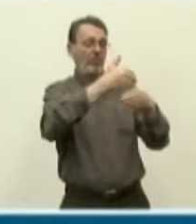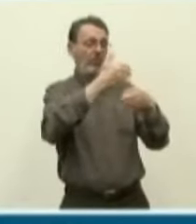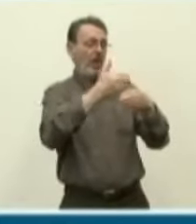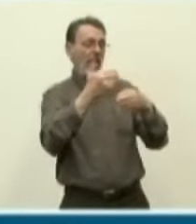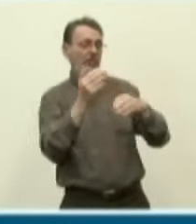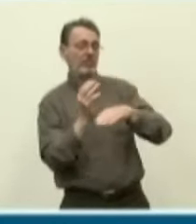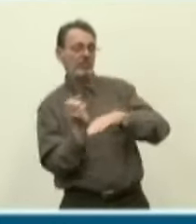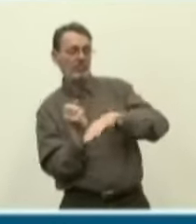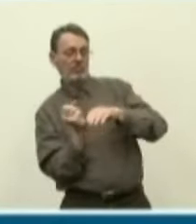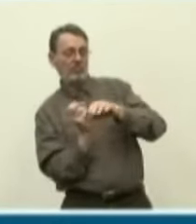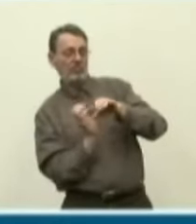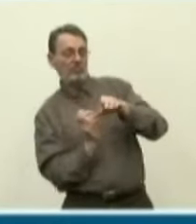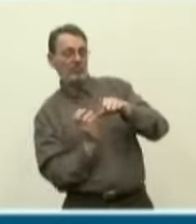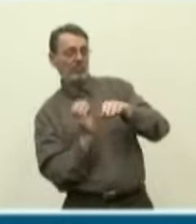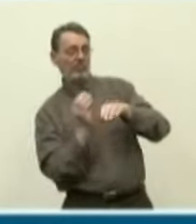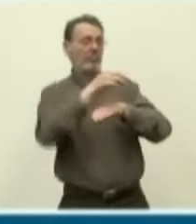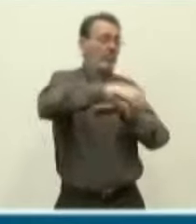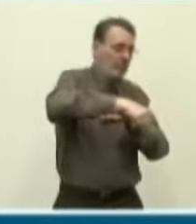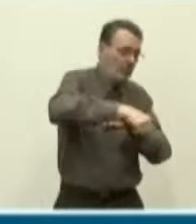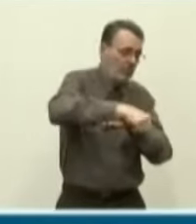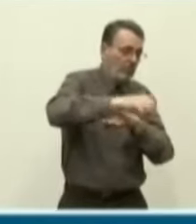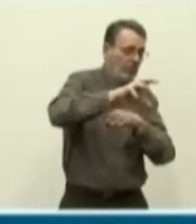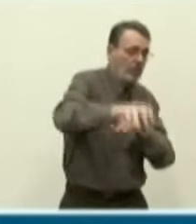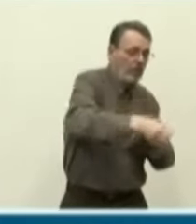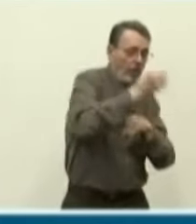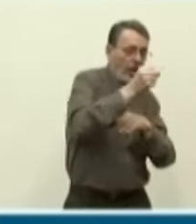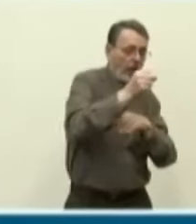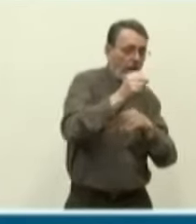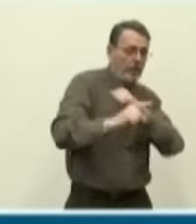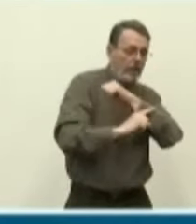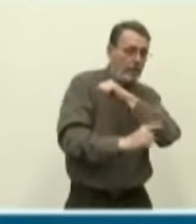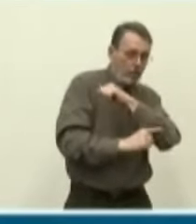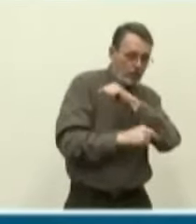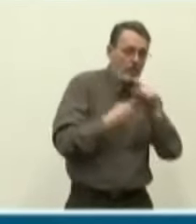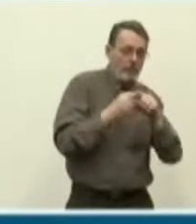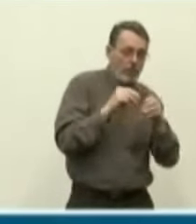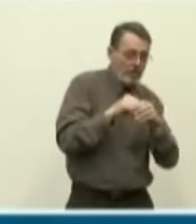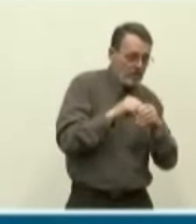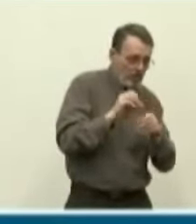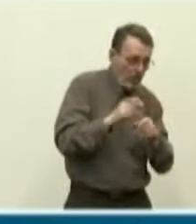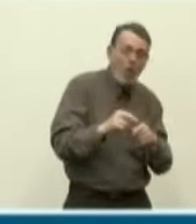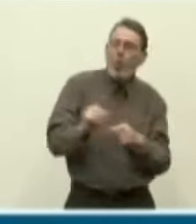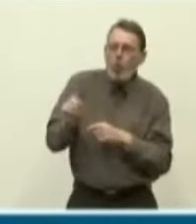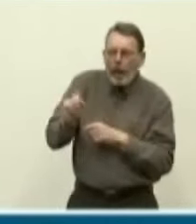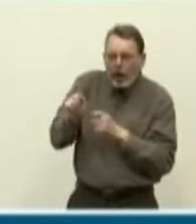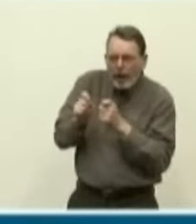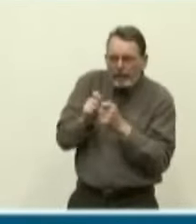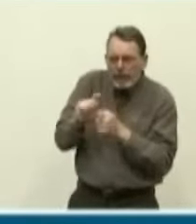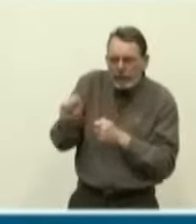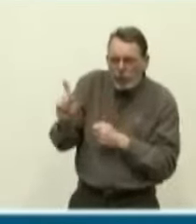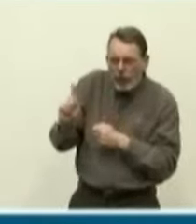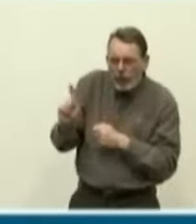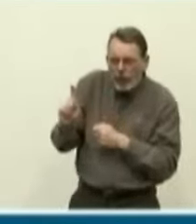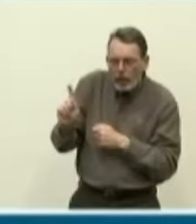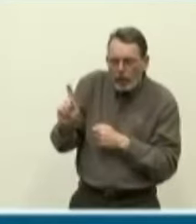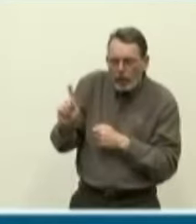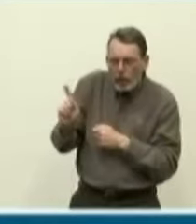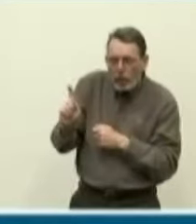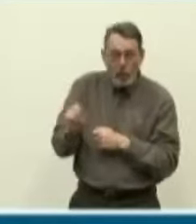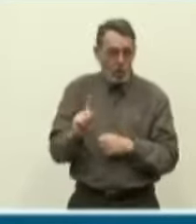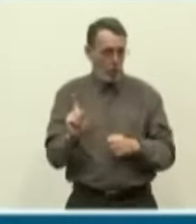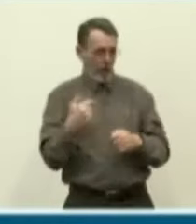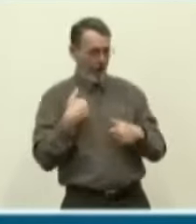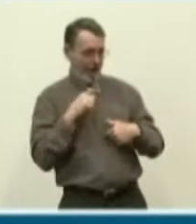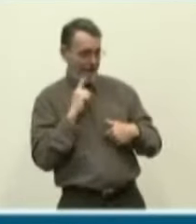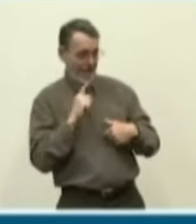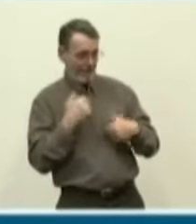all the way in, okay. Grabbed a purse from inside the car. Where was this exactly? Let me look up where I am.